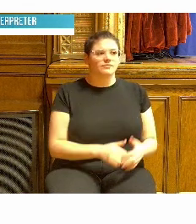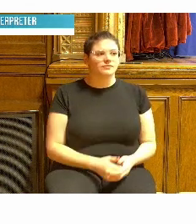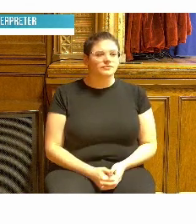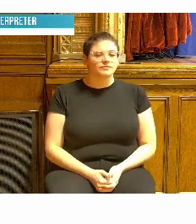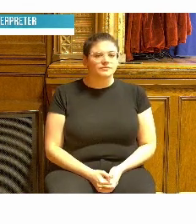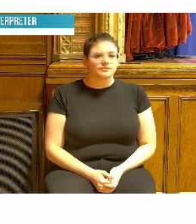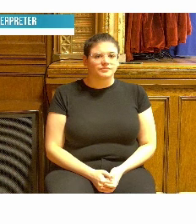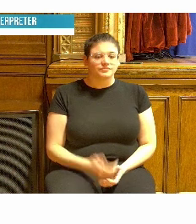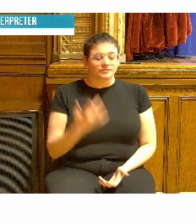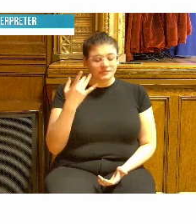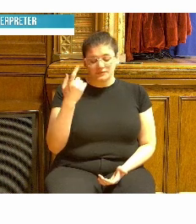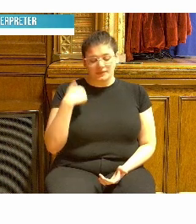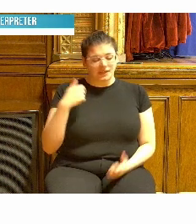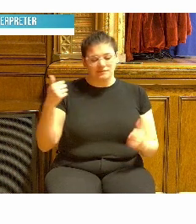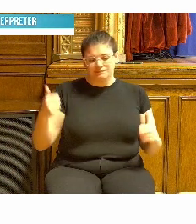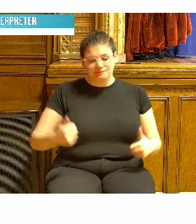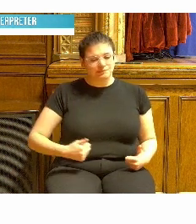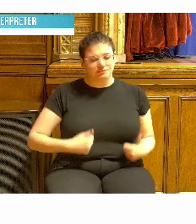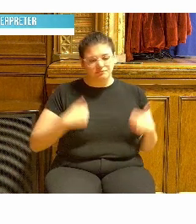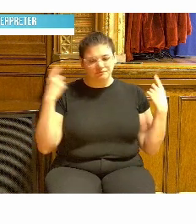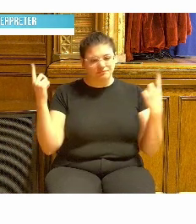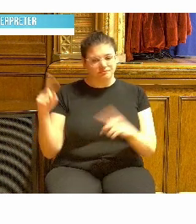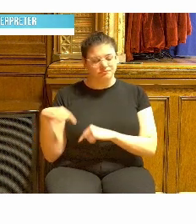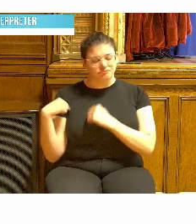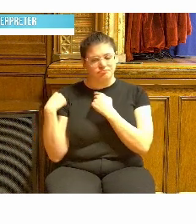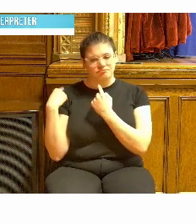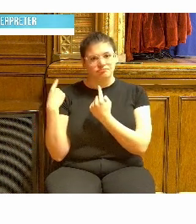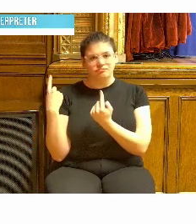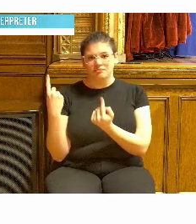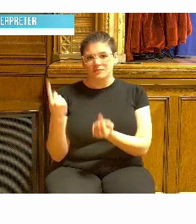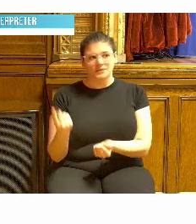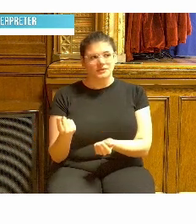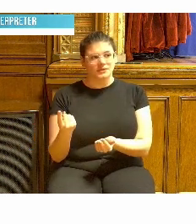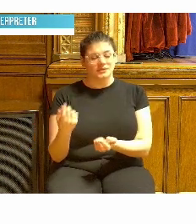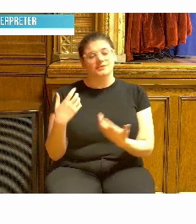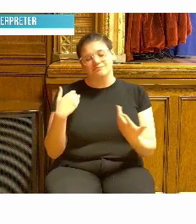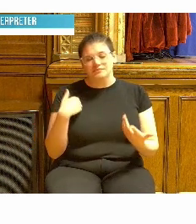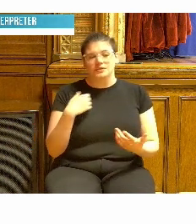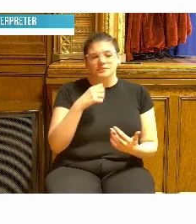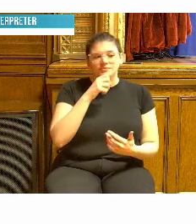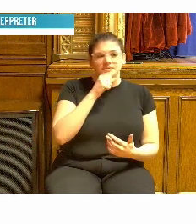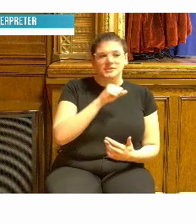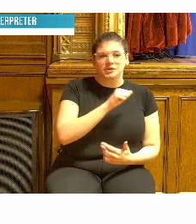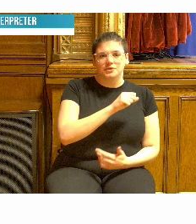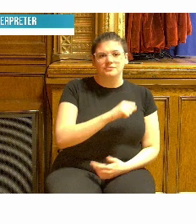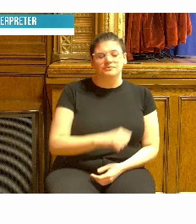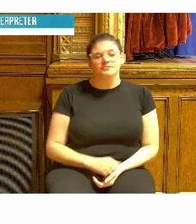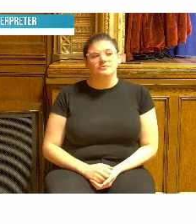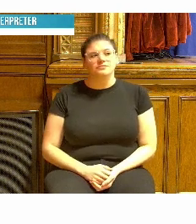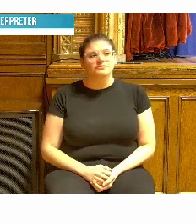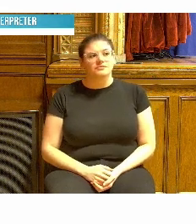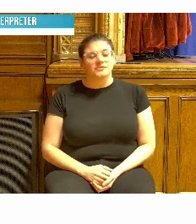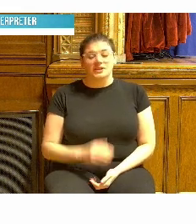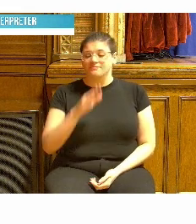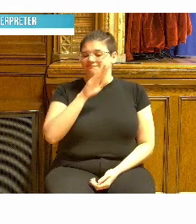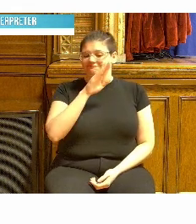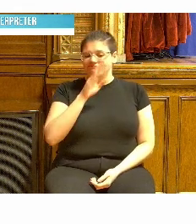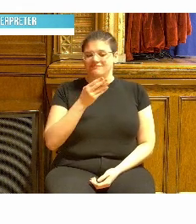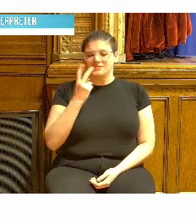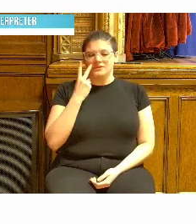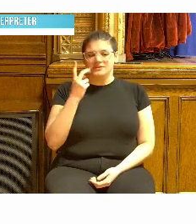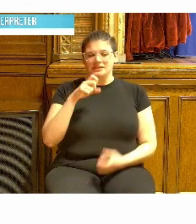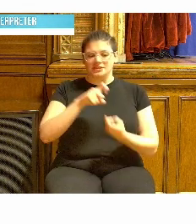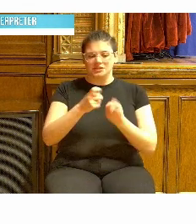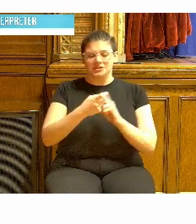Because I done lived here a long time, and I'm a senior, and I haven't seen no change for